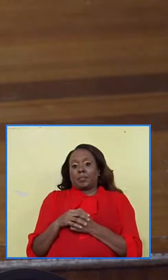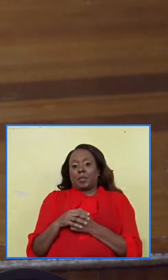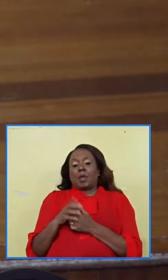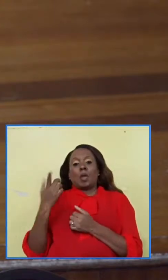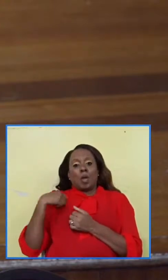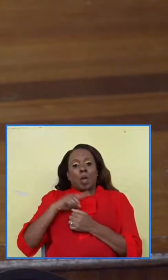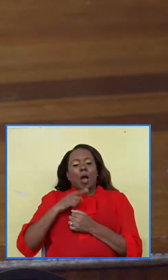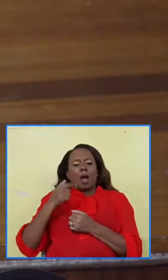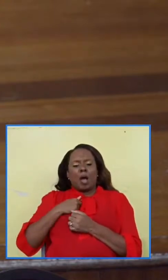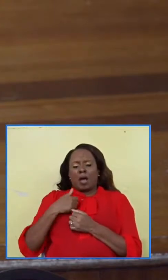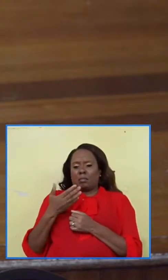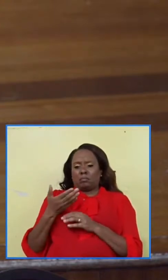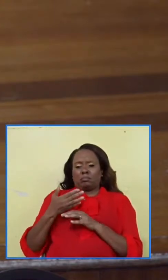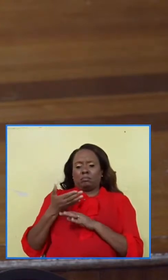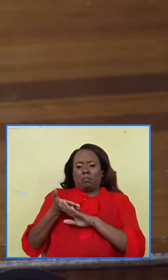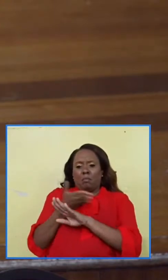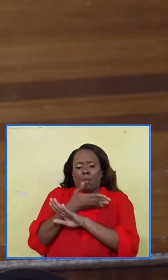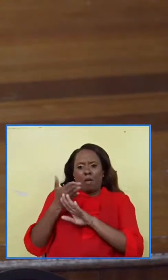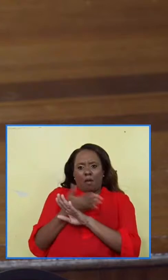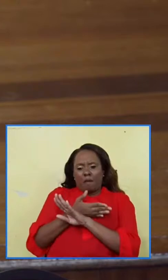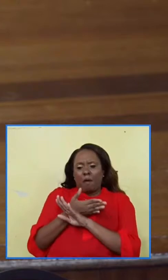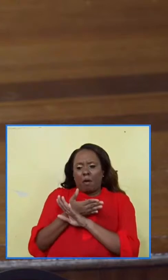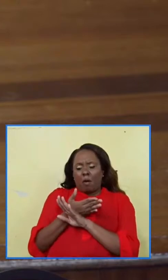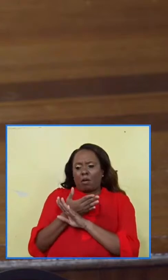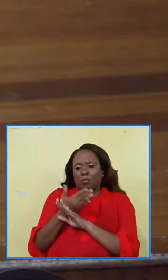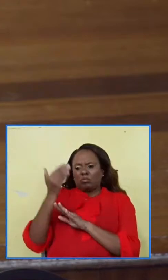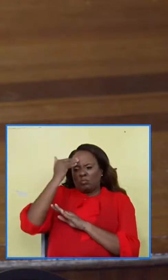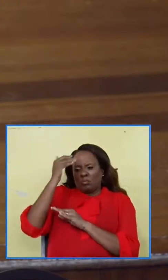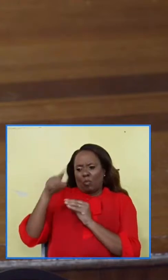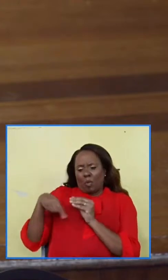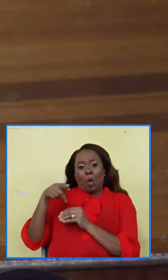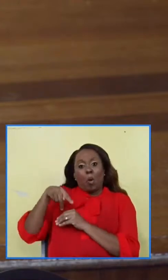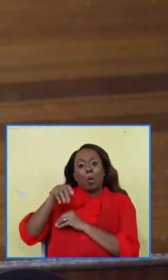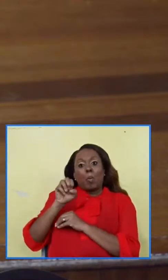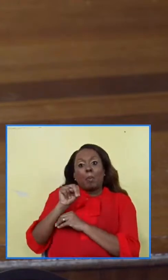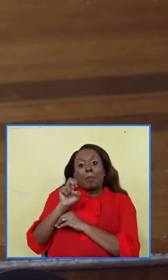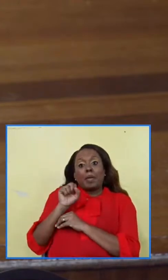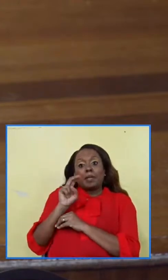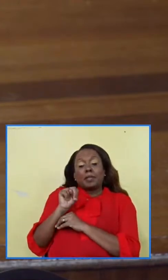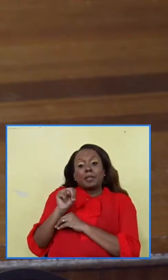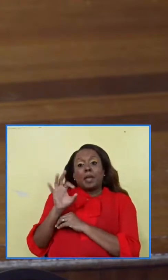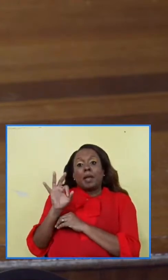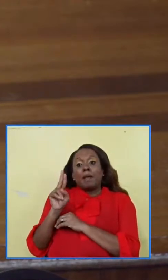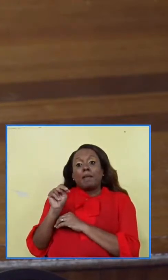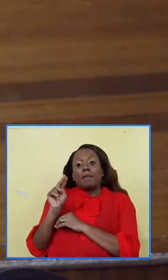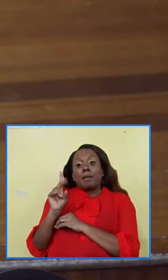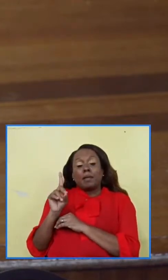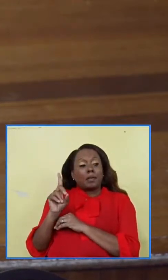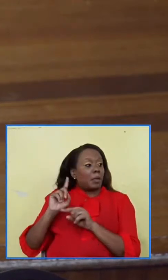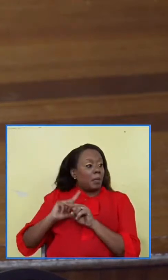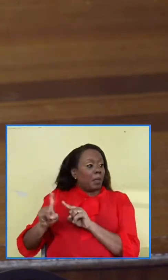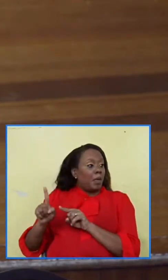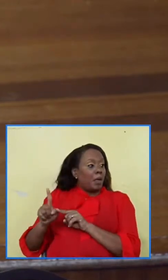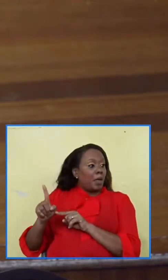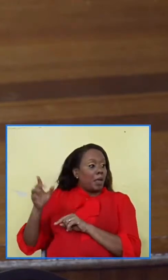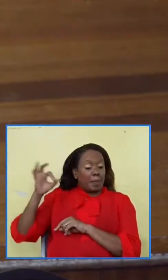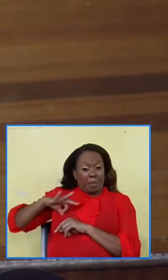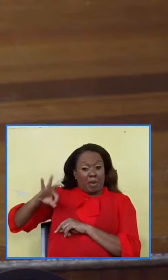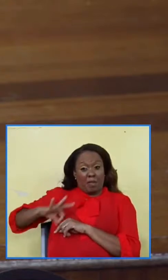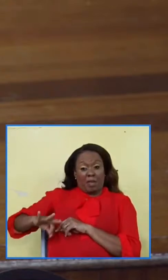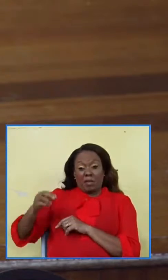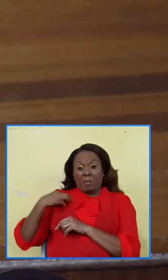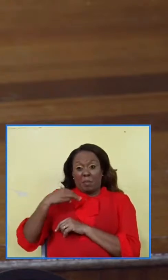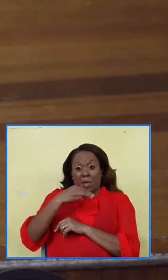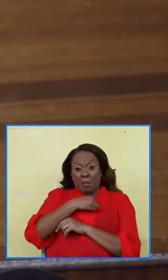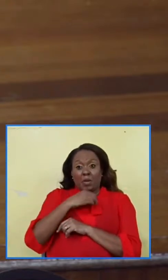fund, and my interest is not the benefit of the company. My interest is the benefit of the members.